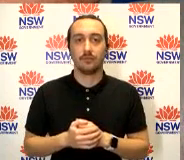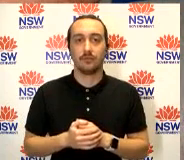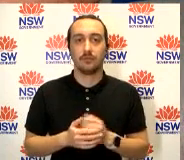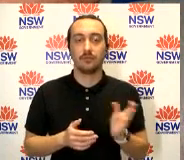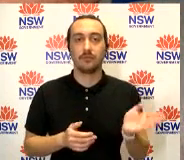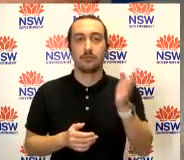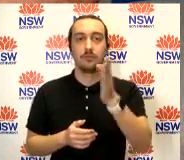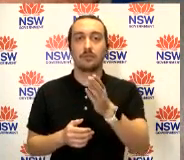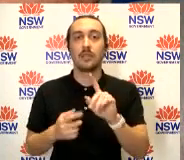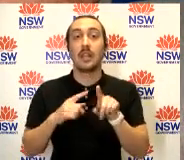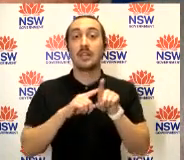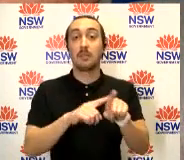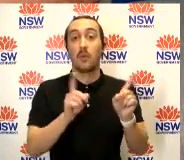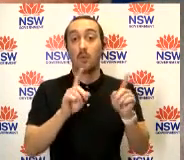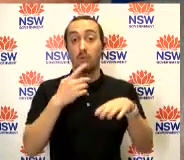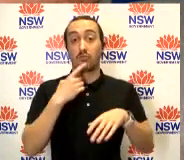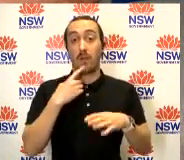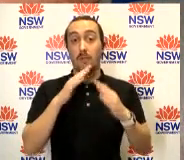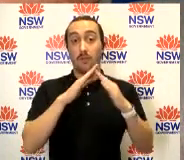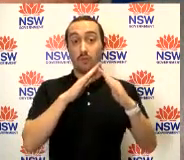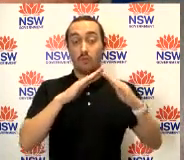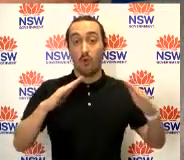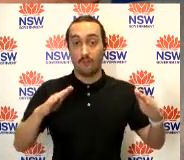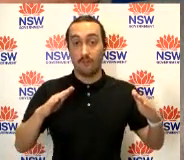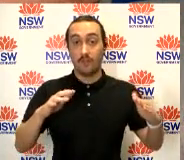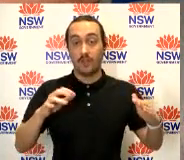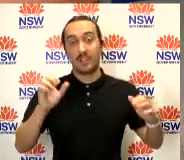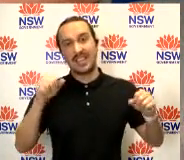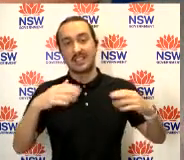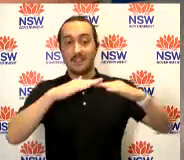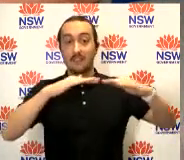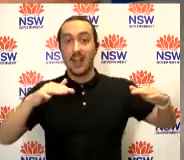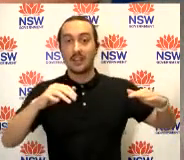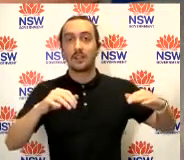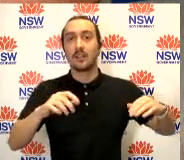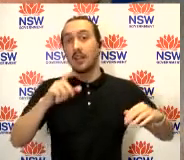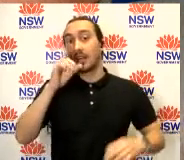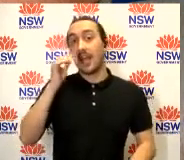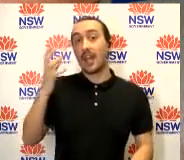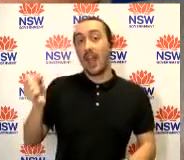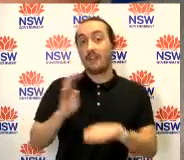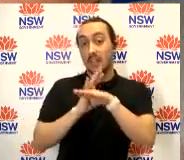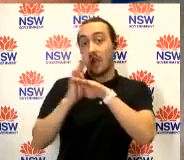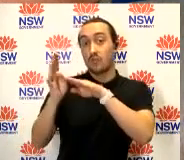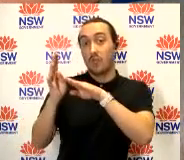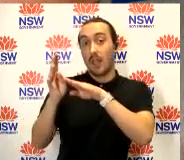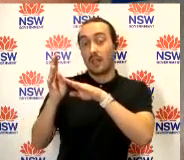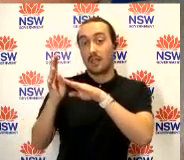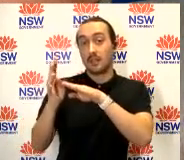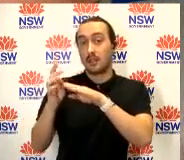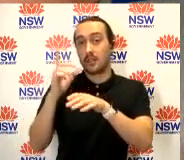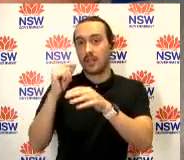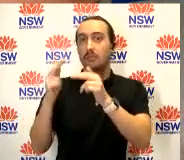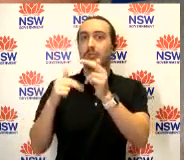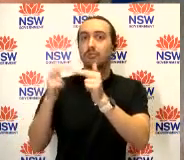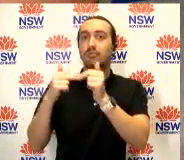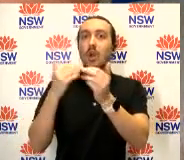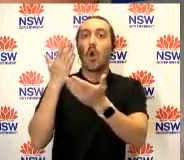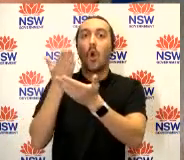roof, other than being a flat roof, there are guardrail systems that can actually be installed from